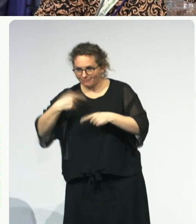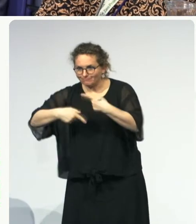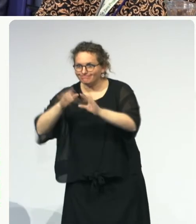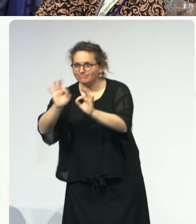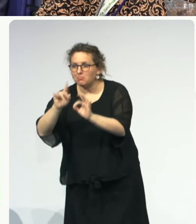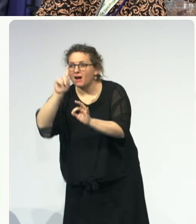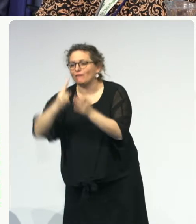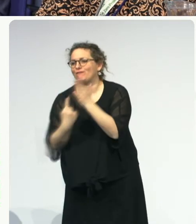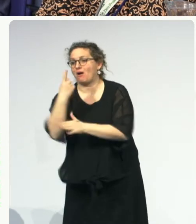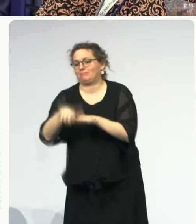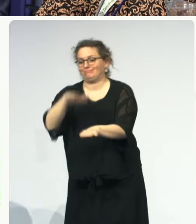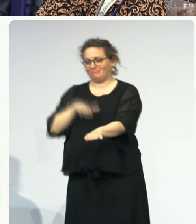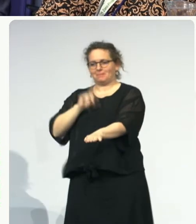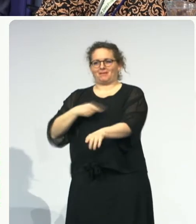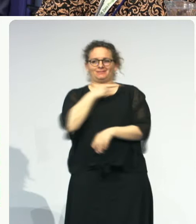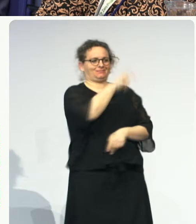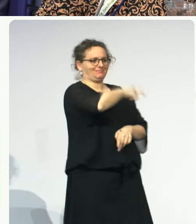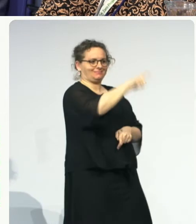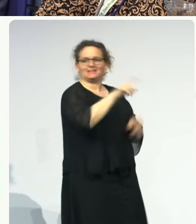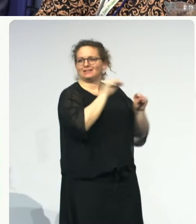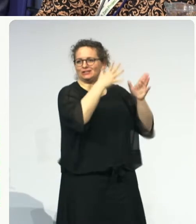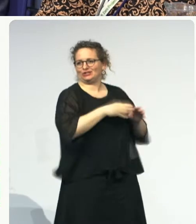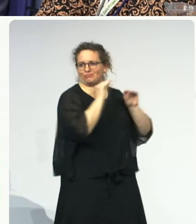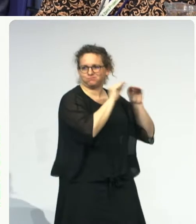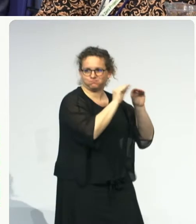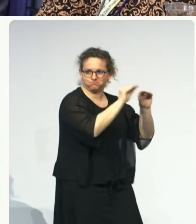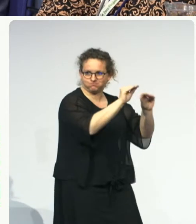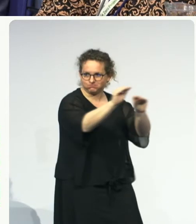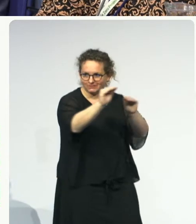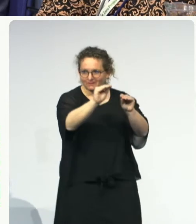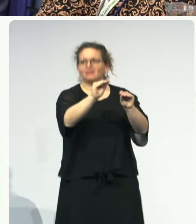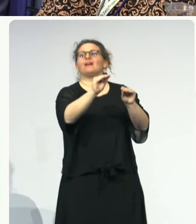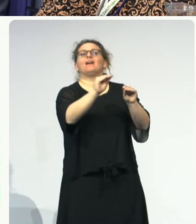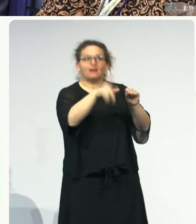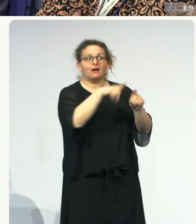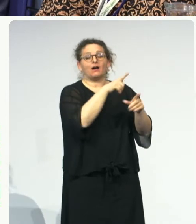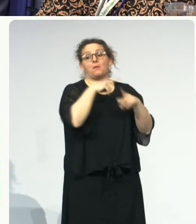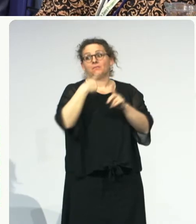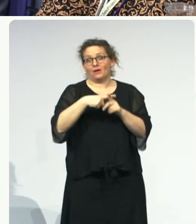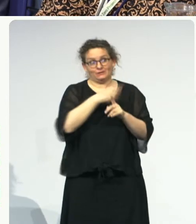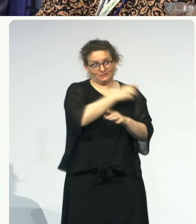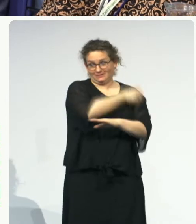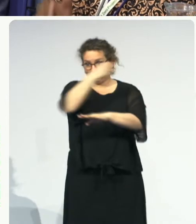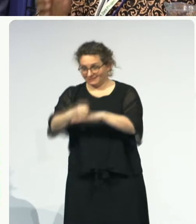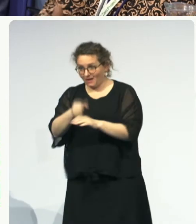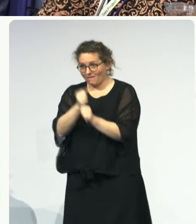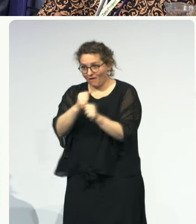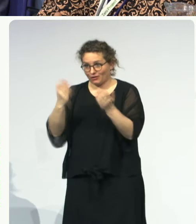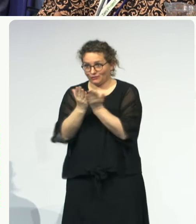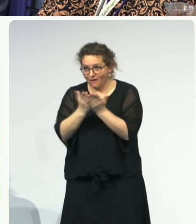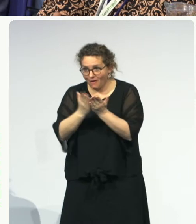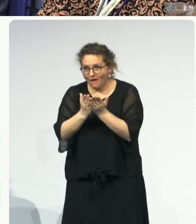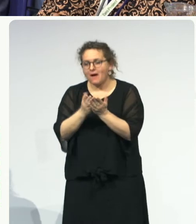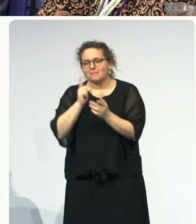disabilities. Because before that, children with disabilities most of them were not sent